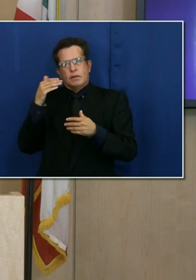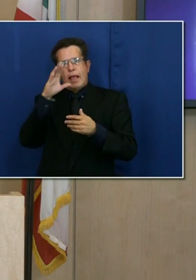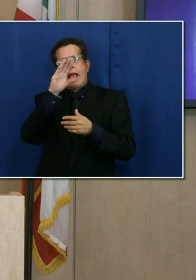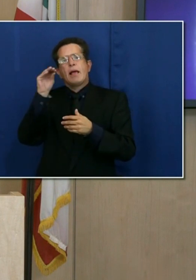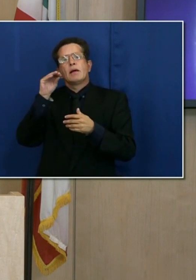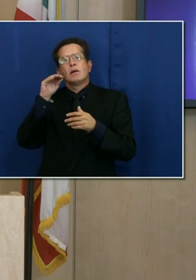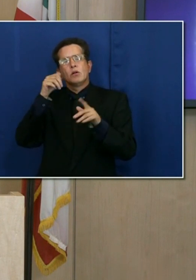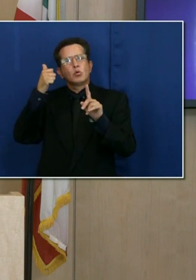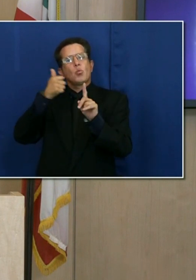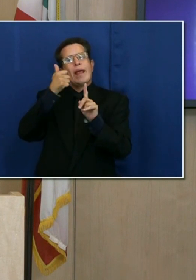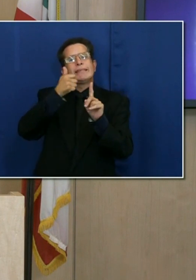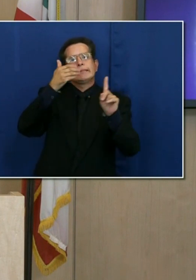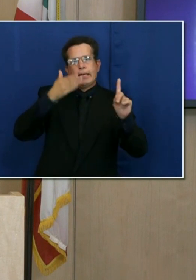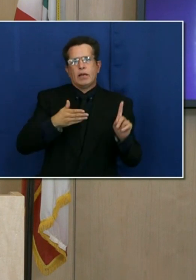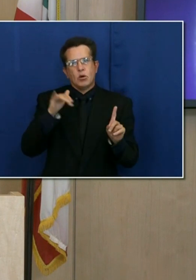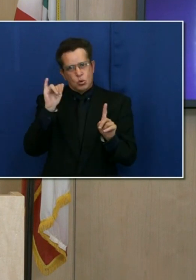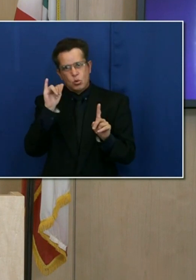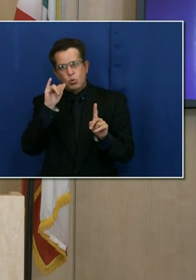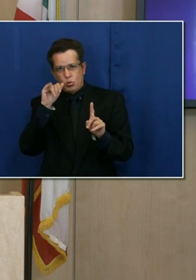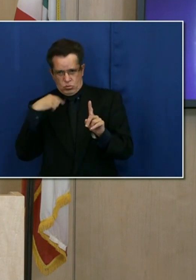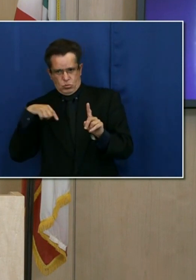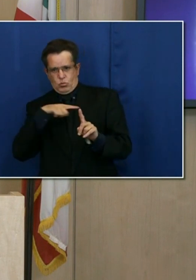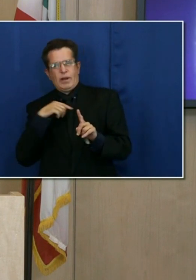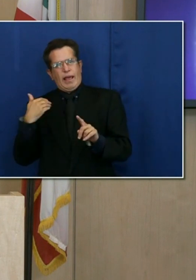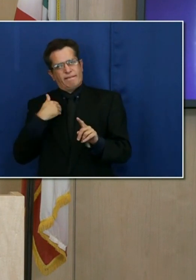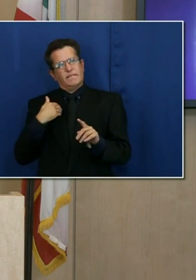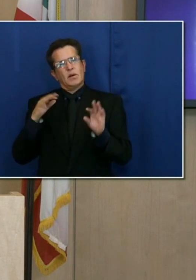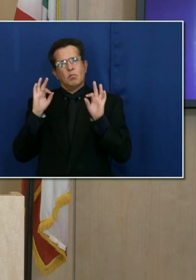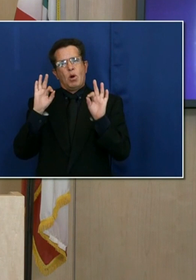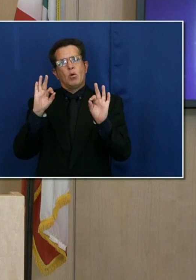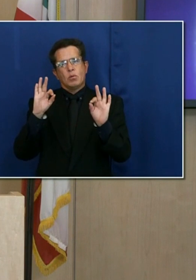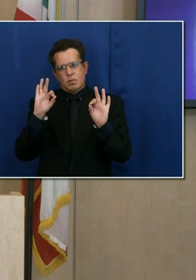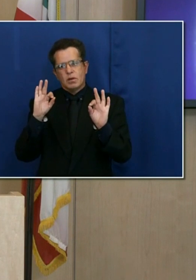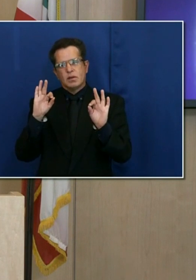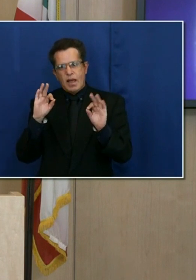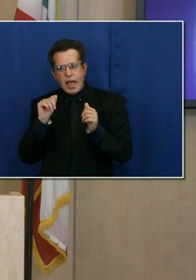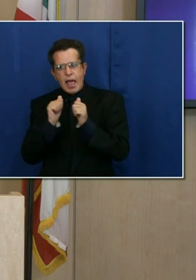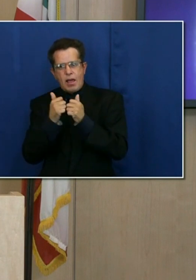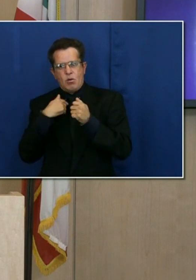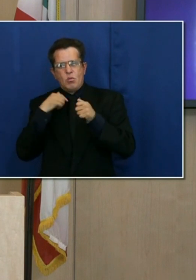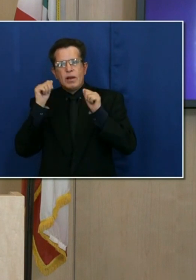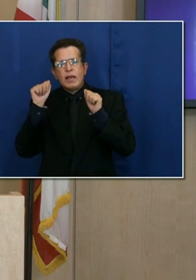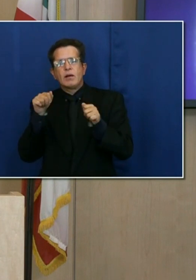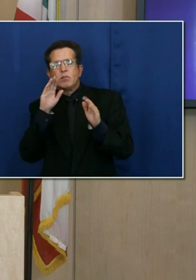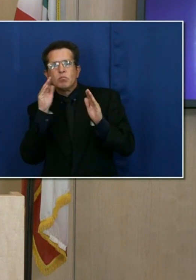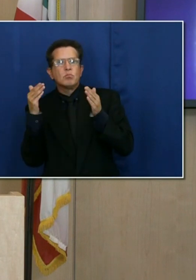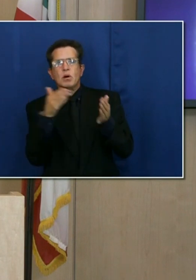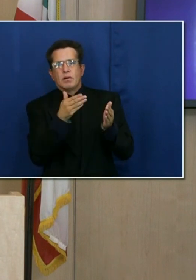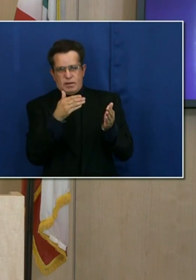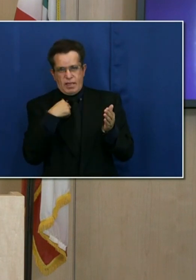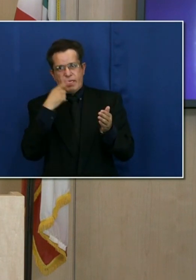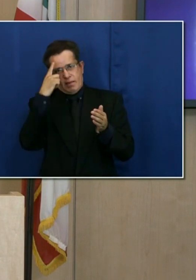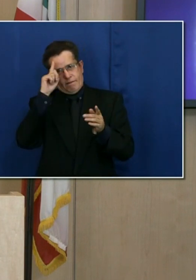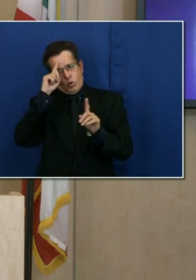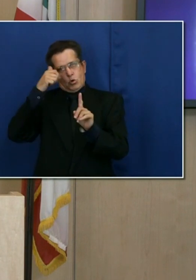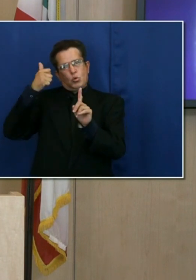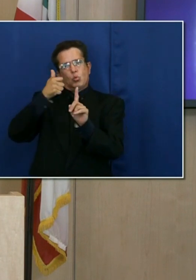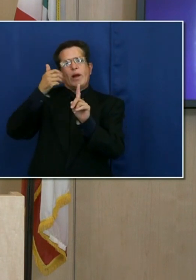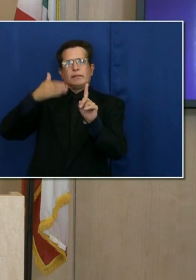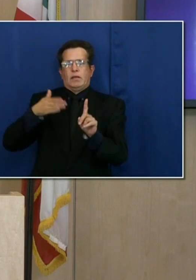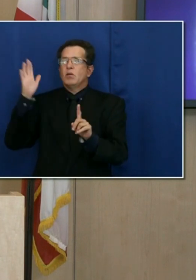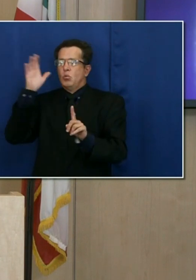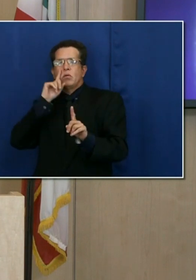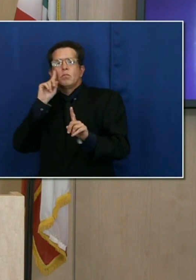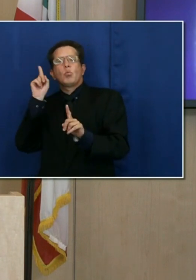contact tracing. We actually, I think something related to contact tracing is going to be coming down the pike from the